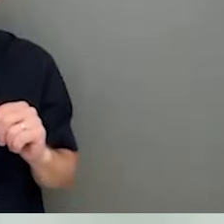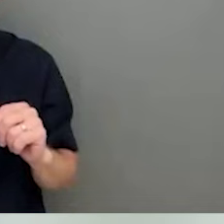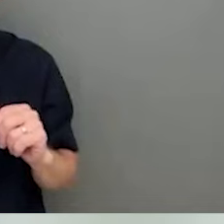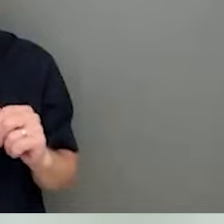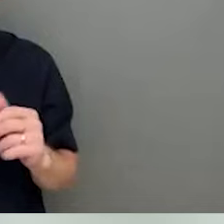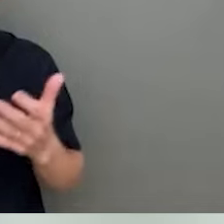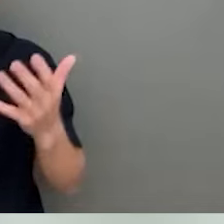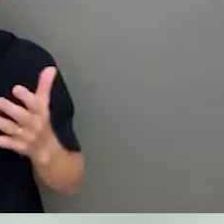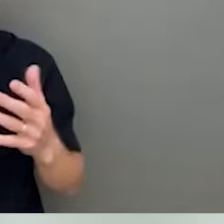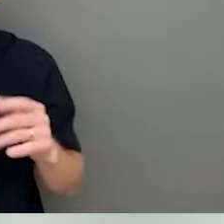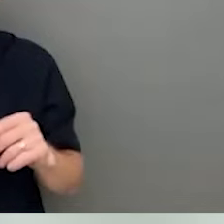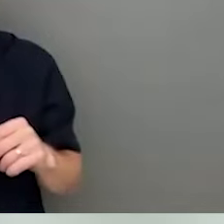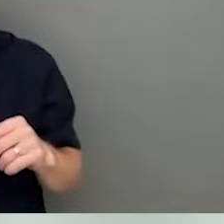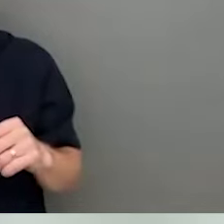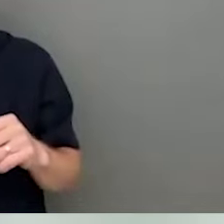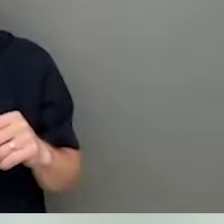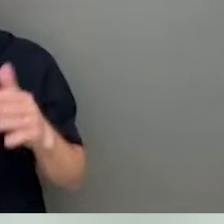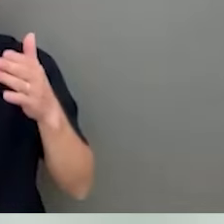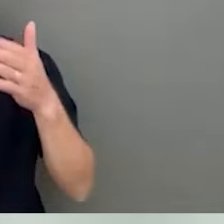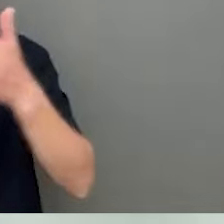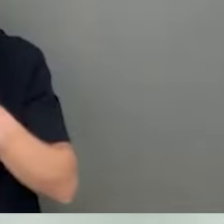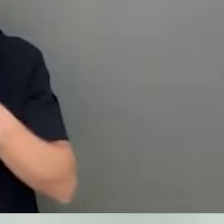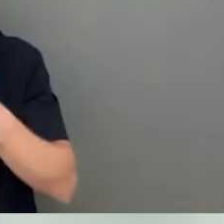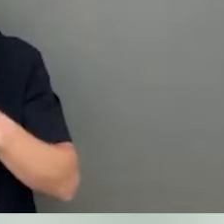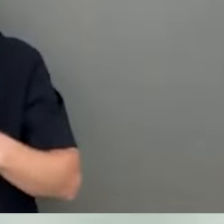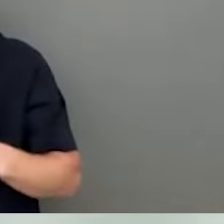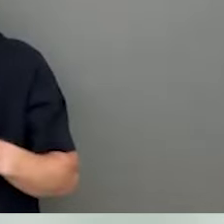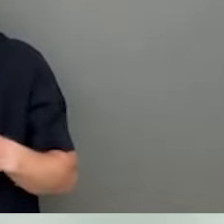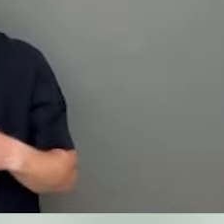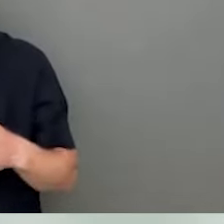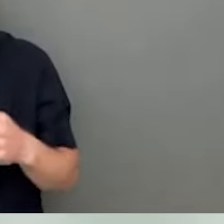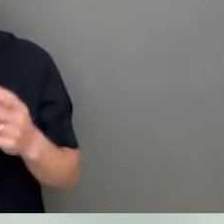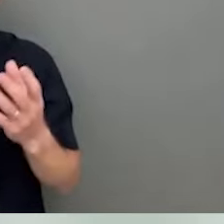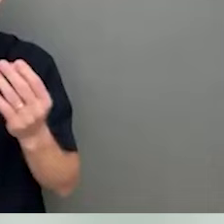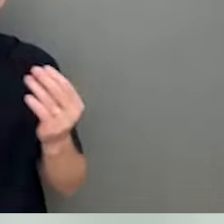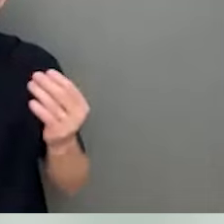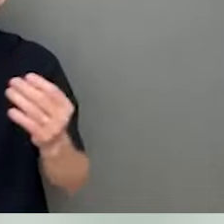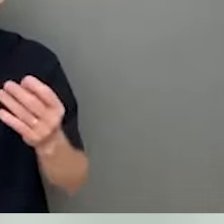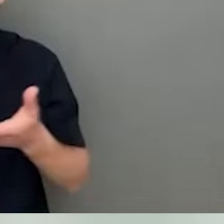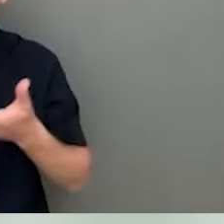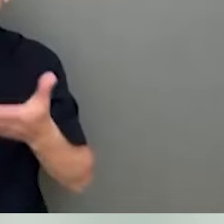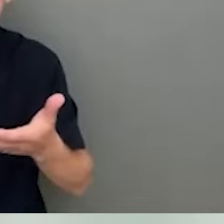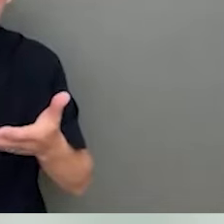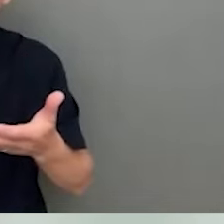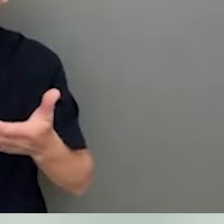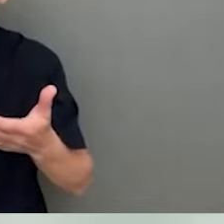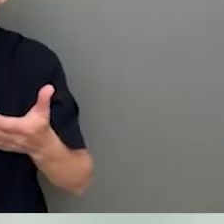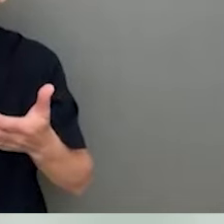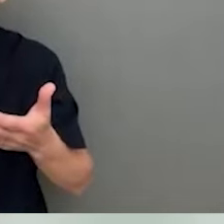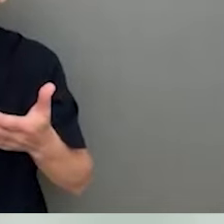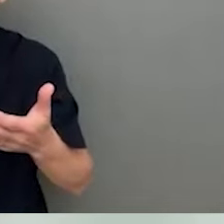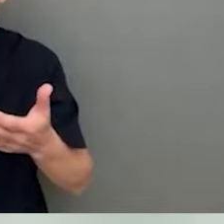In reality, a lot of the funds are simply based on an allocation from the government budget.